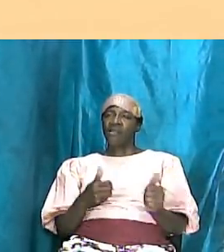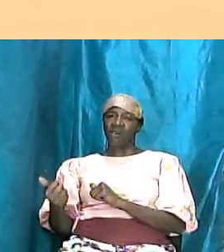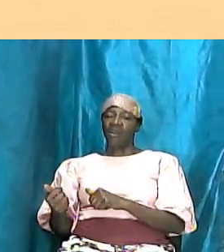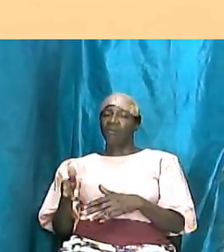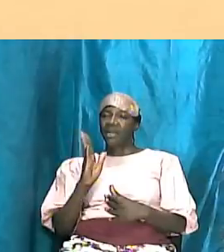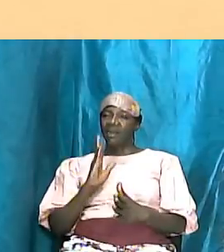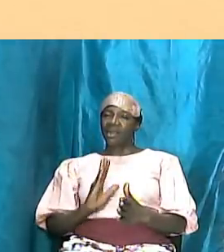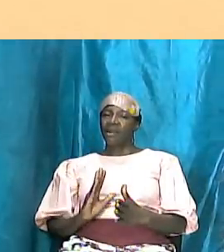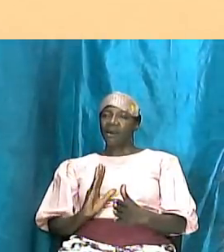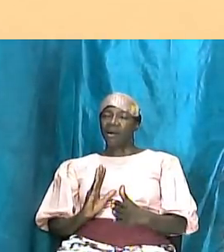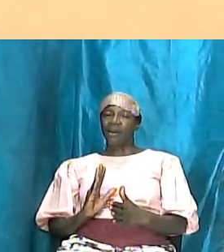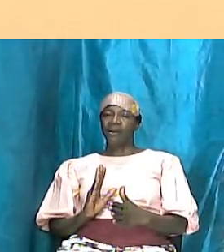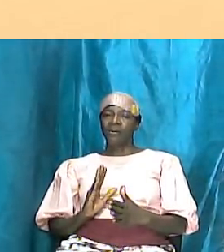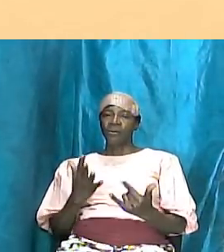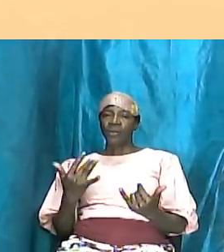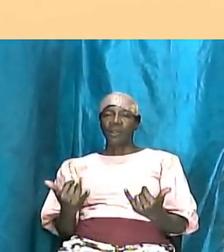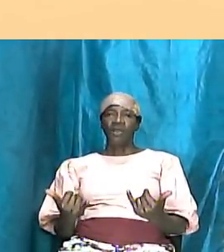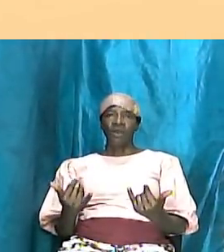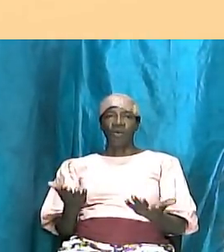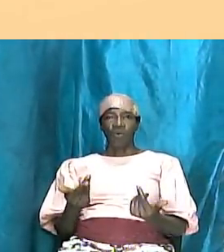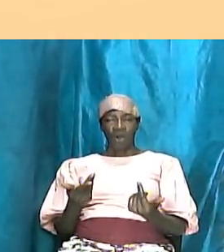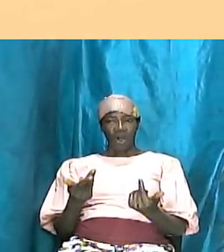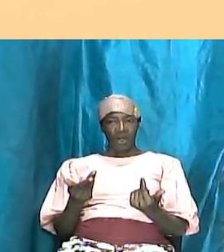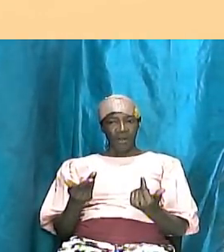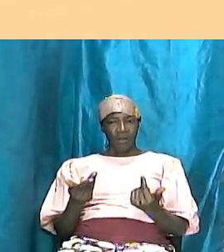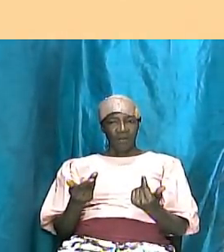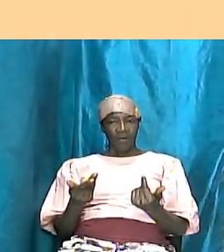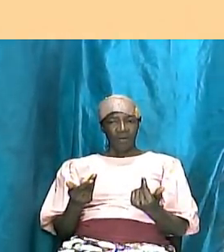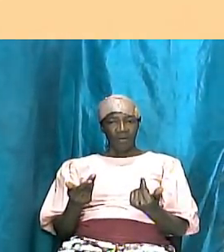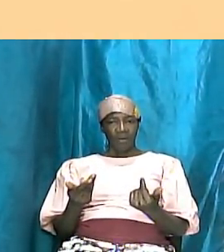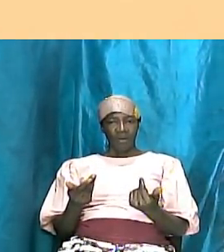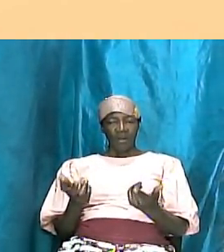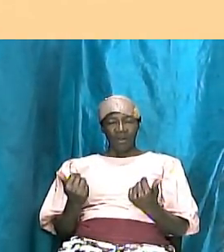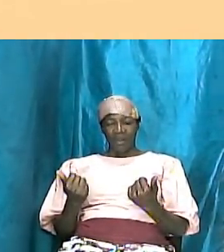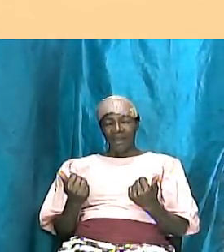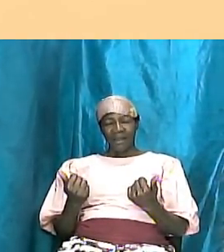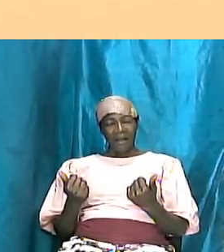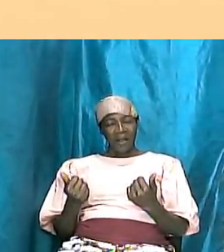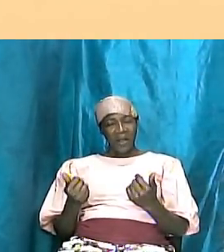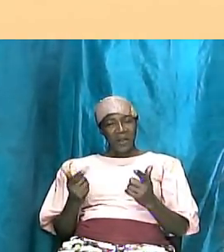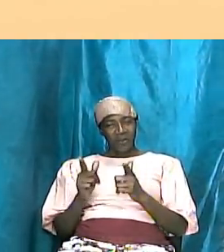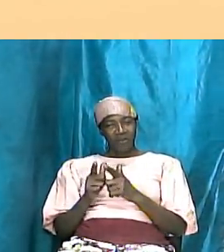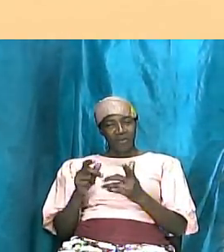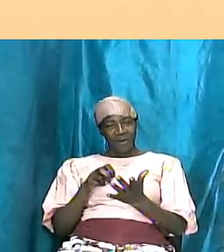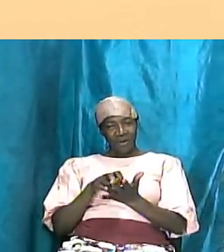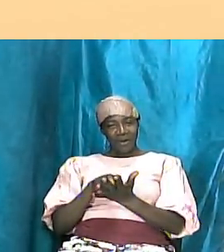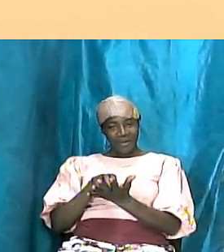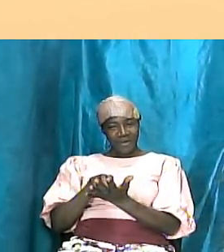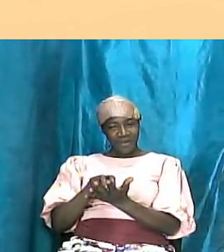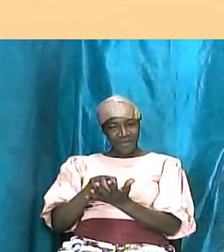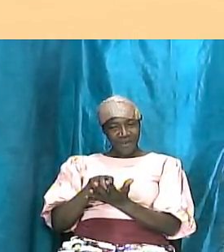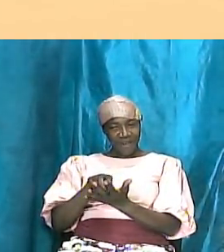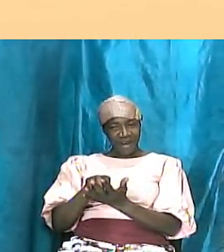Almighty God. Now, I want us to take a small journey with me. Notice that I said